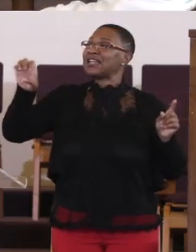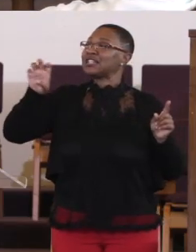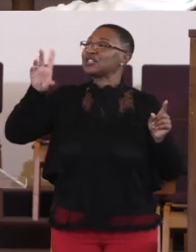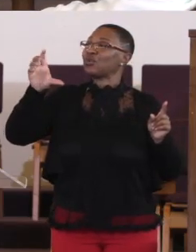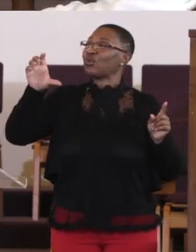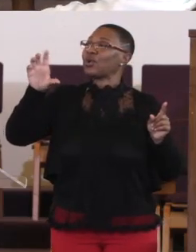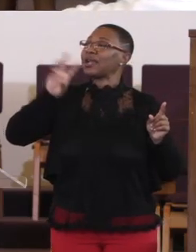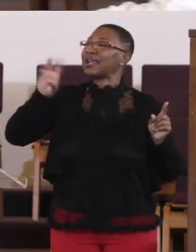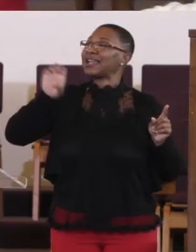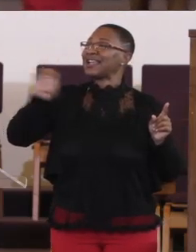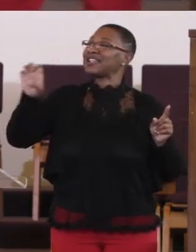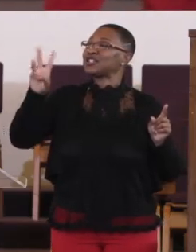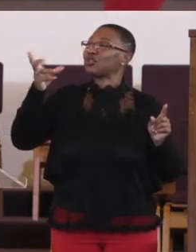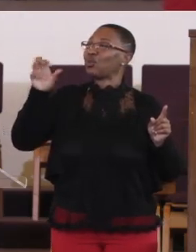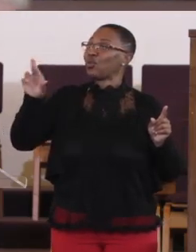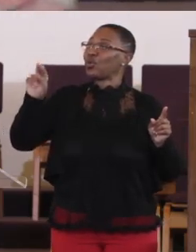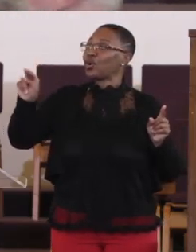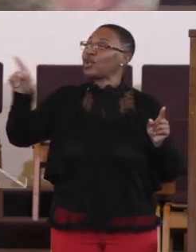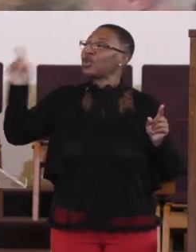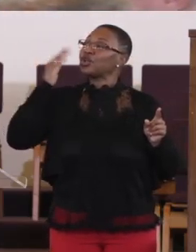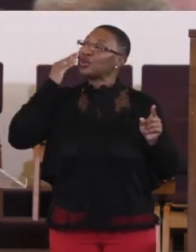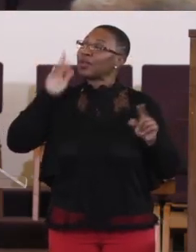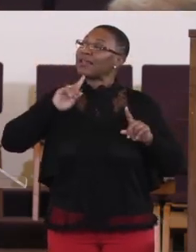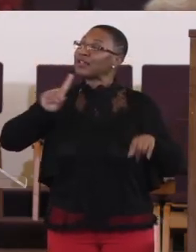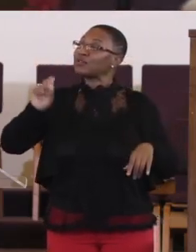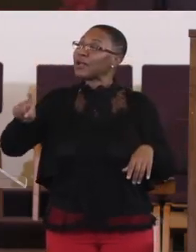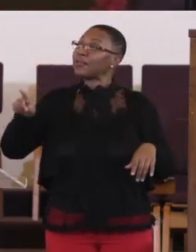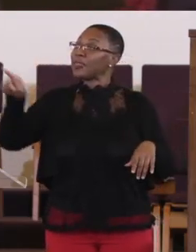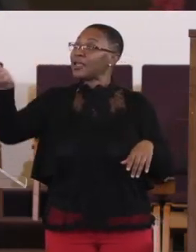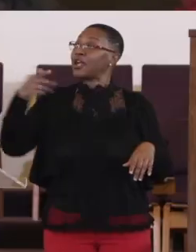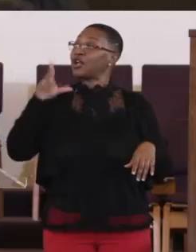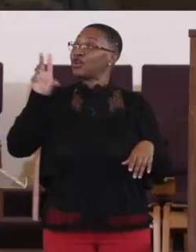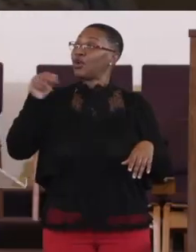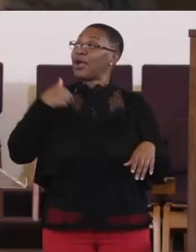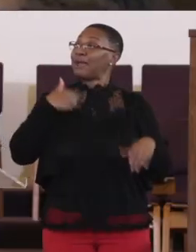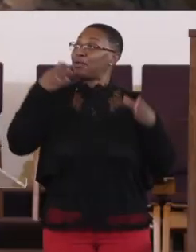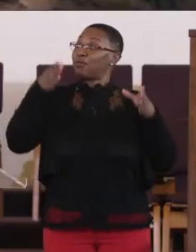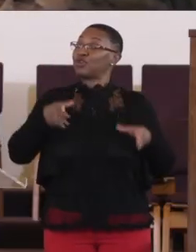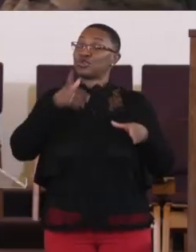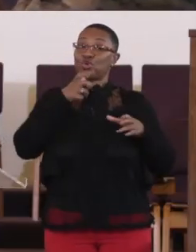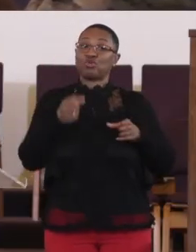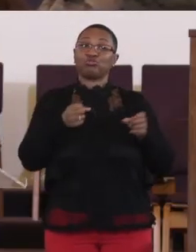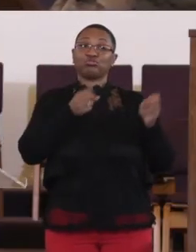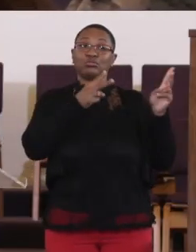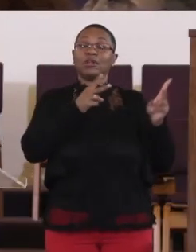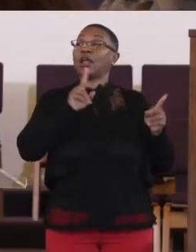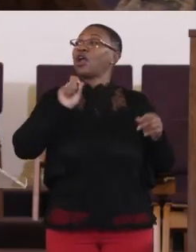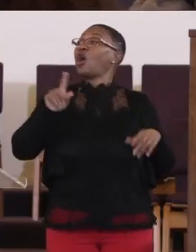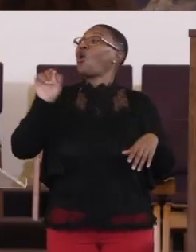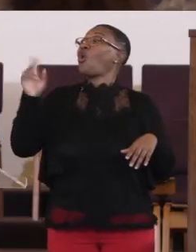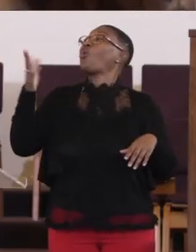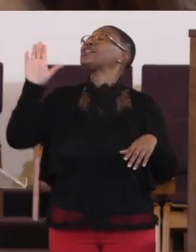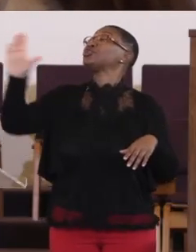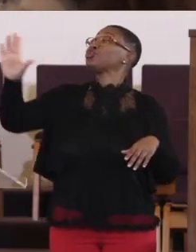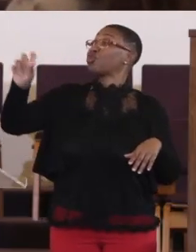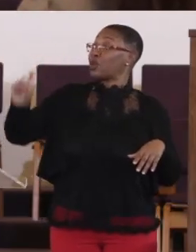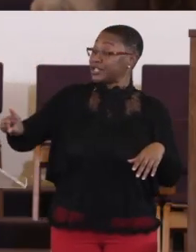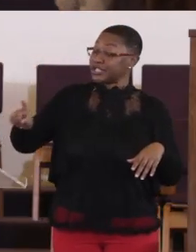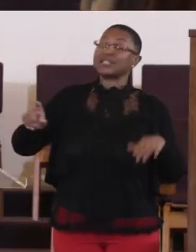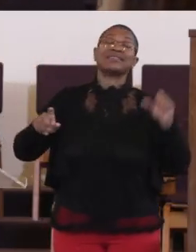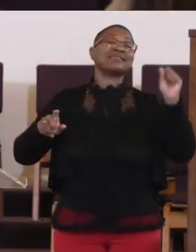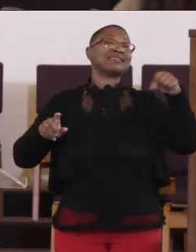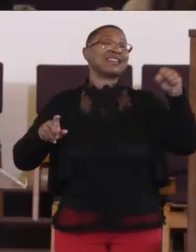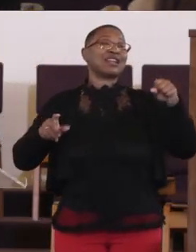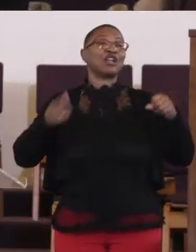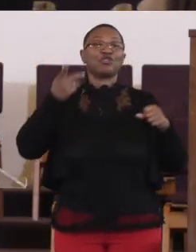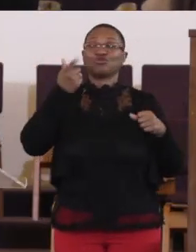East Warren? Do you know the answer to the question? No, I'm actually the one who put the question. Oh, you put the question in. You were trying